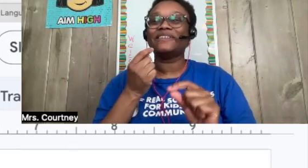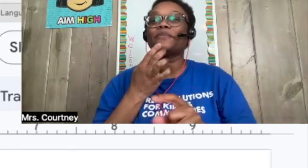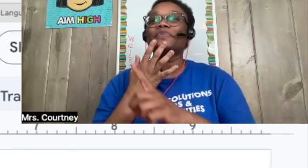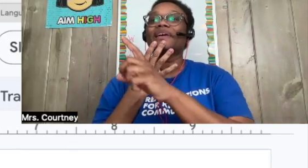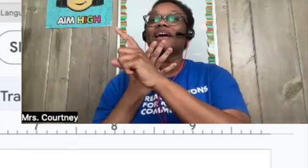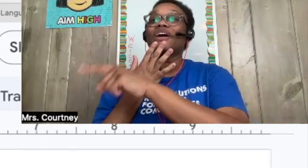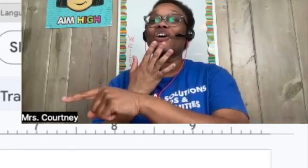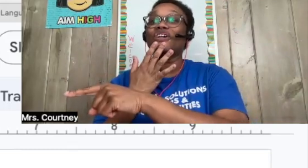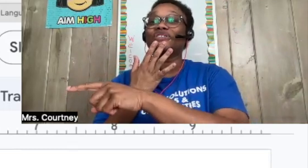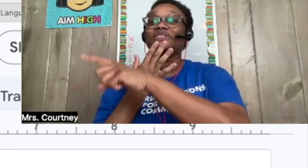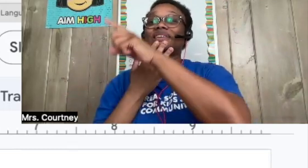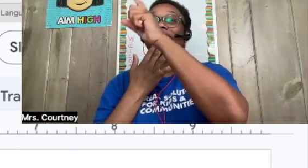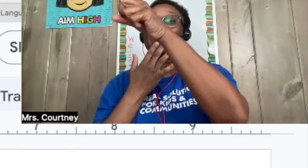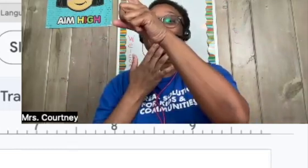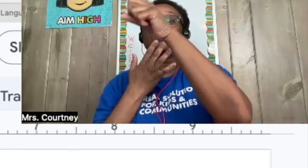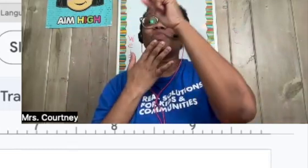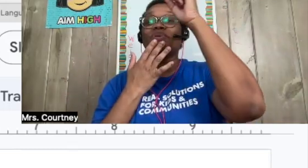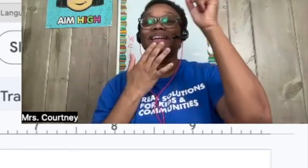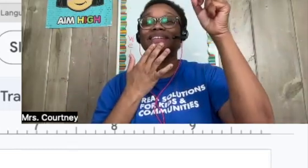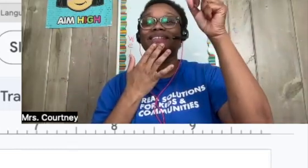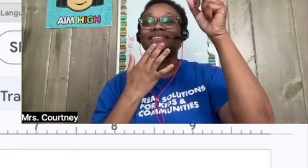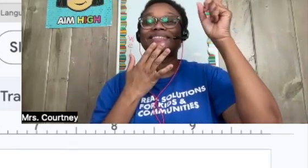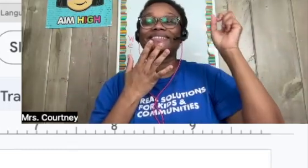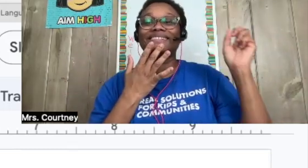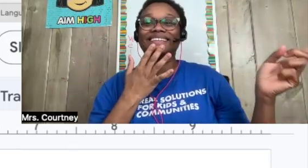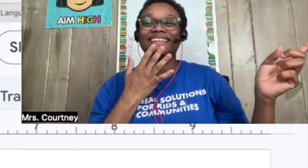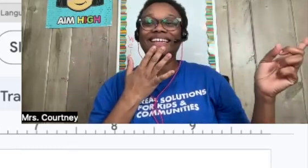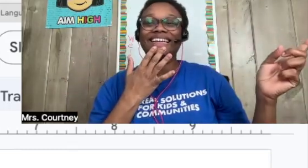ready? Colors and point.